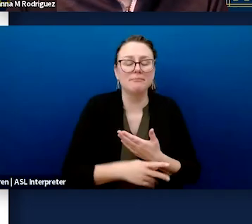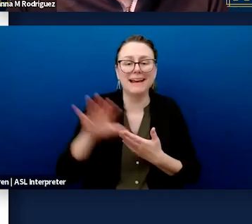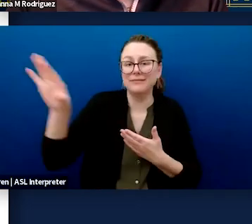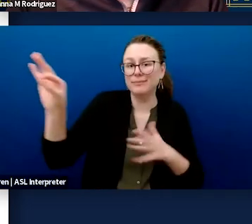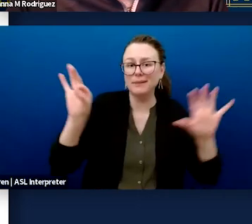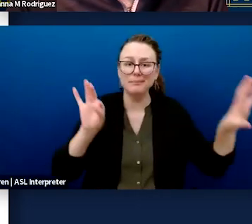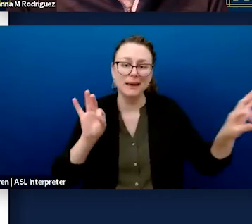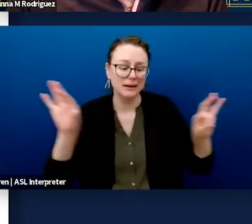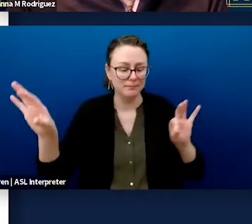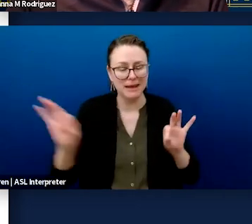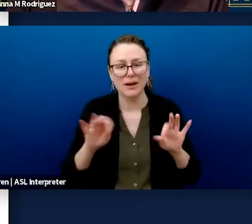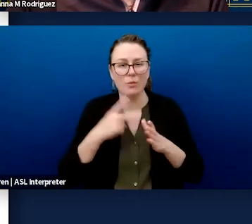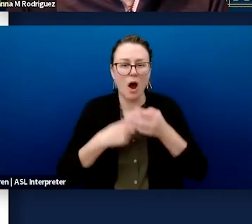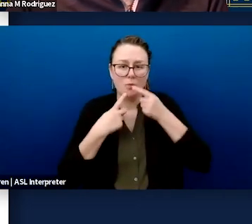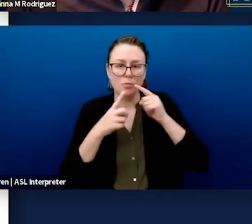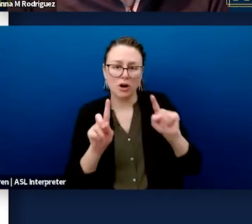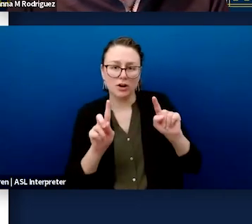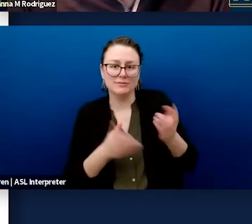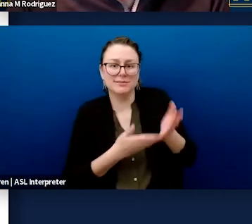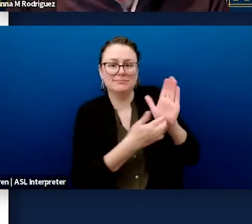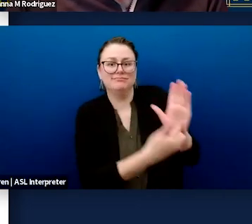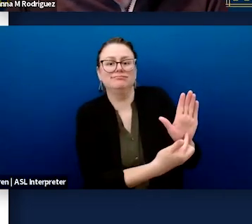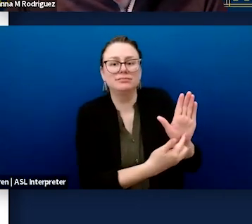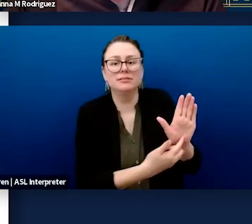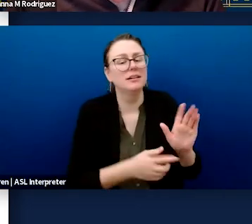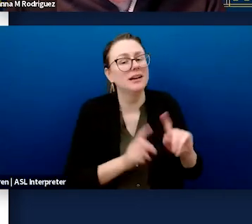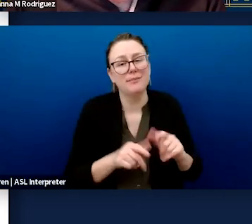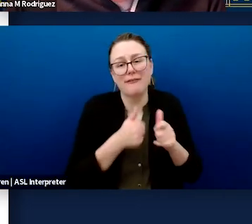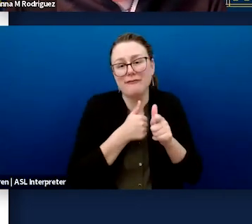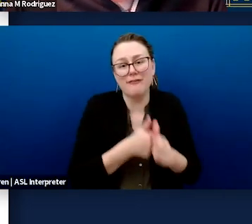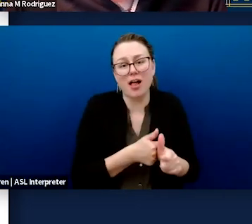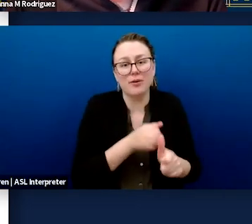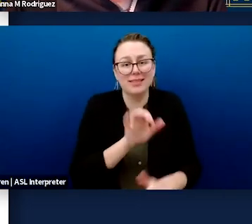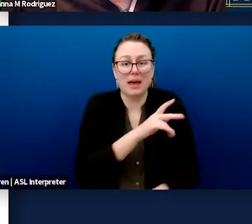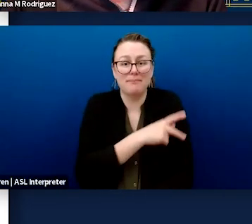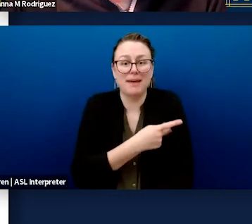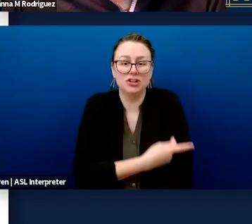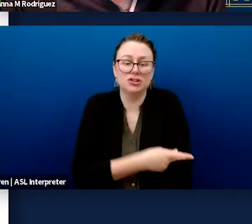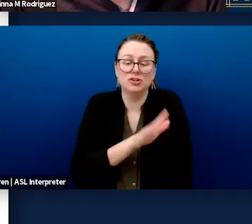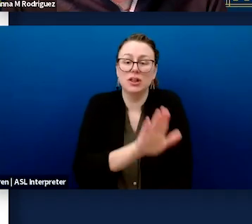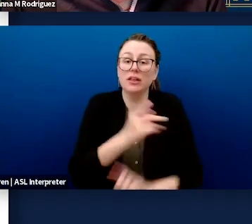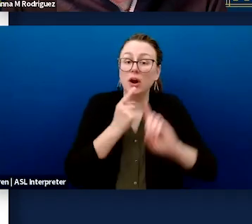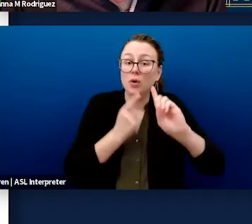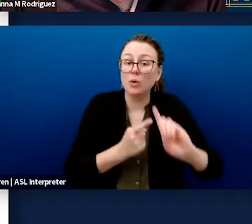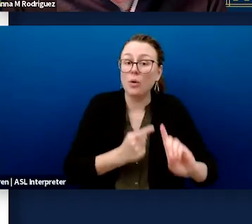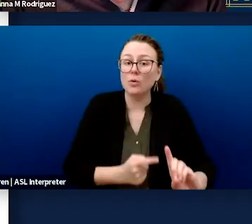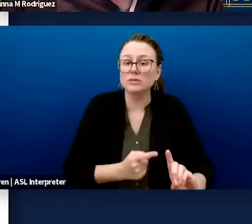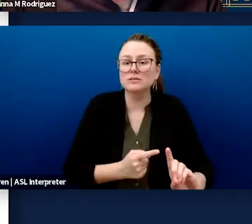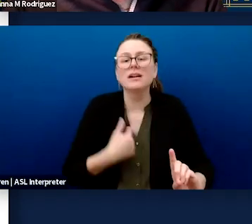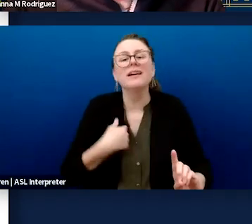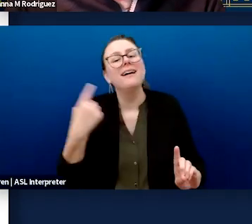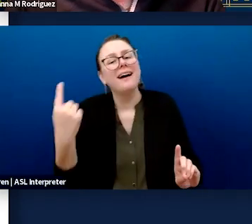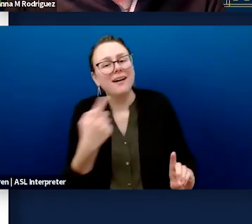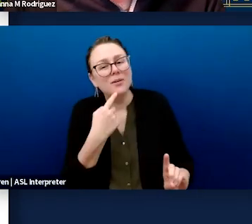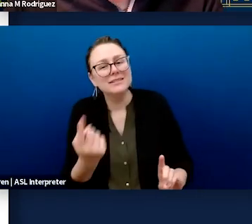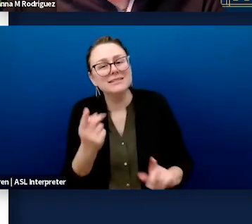this, that, whatnot. And again, sticking to the goals and sort of like trying to do, and I always tell folks